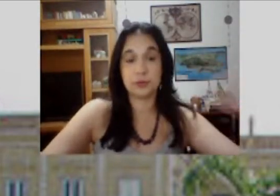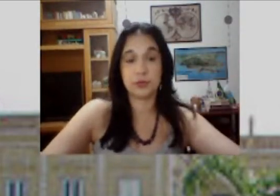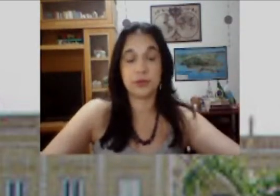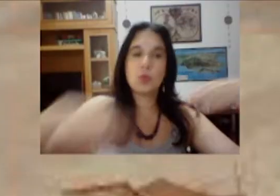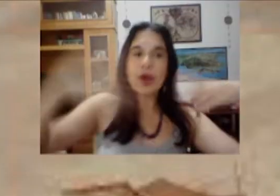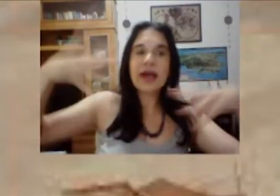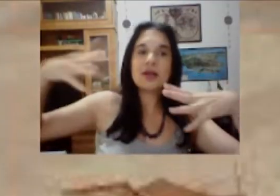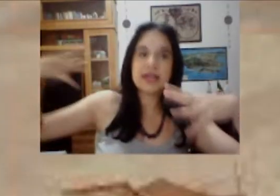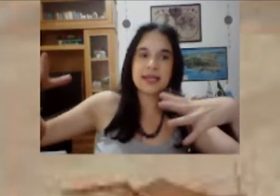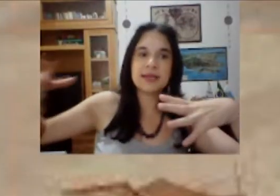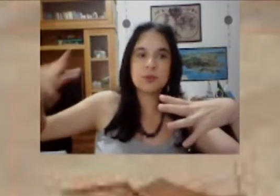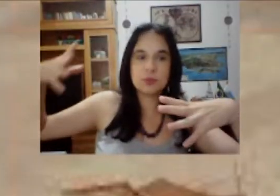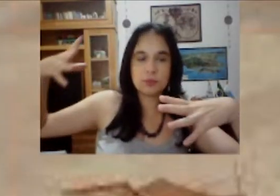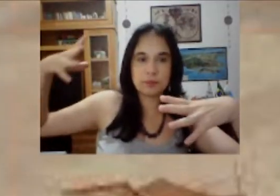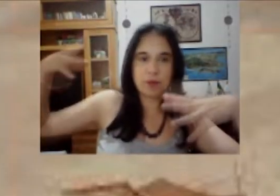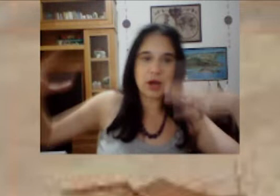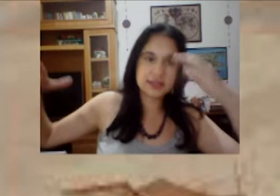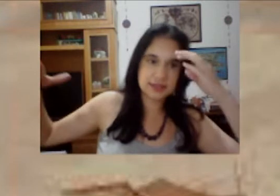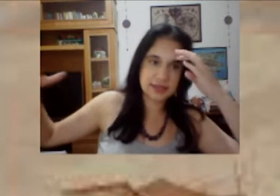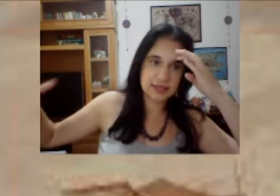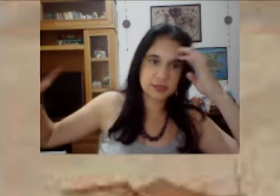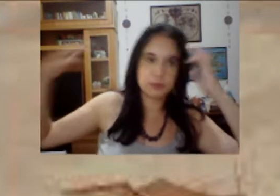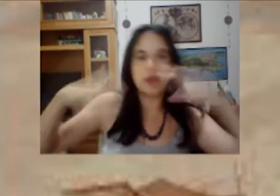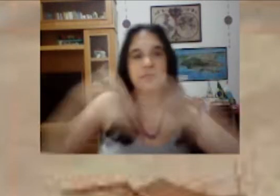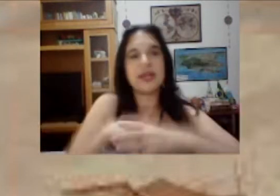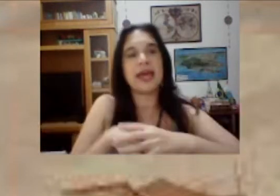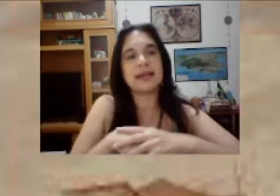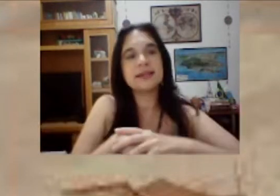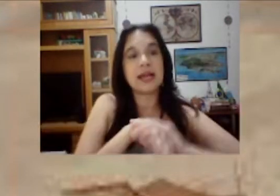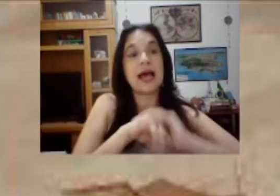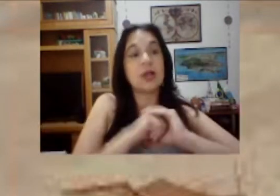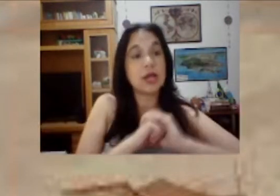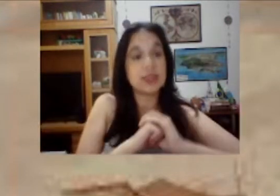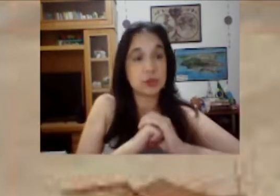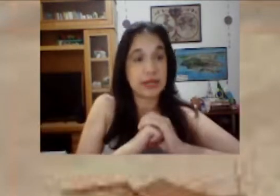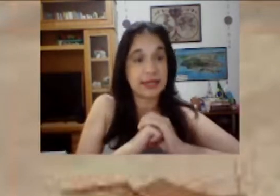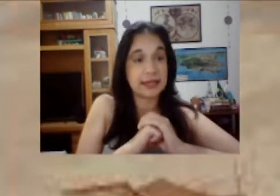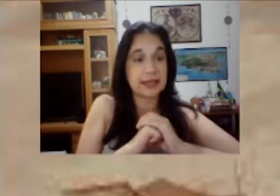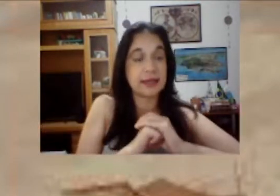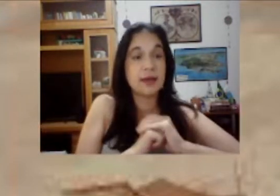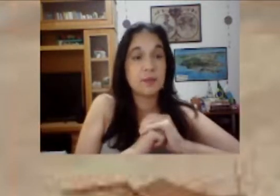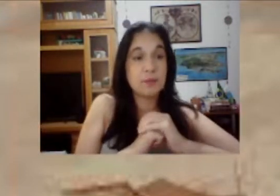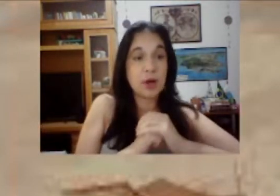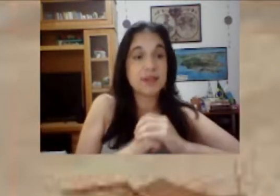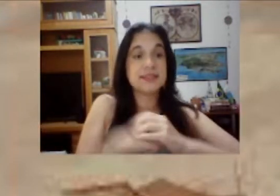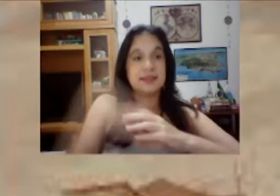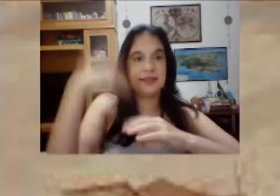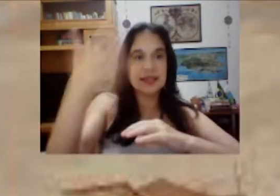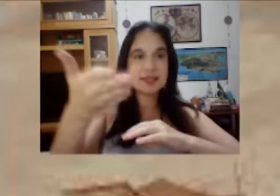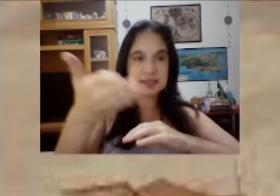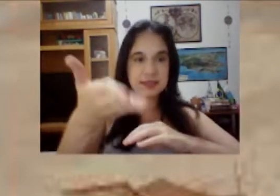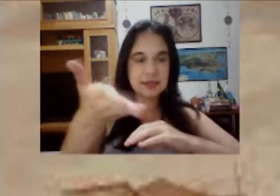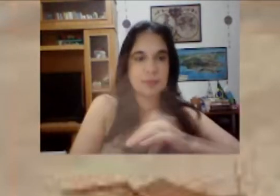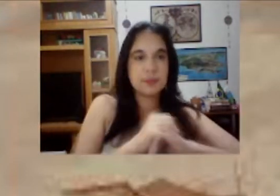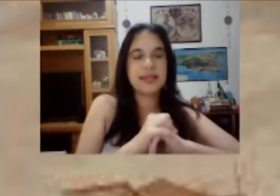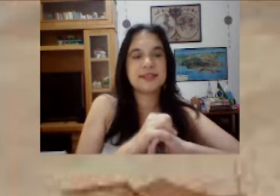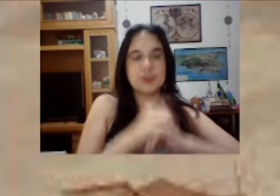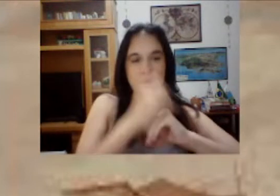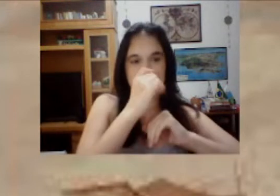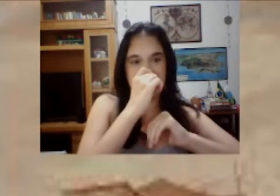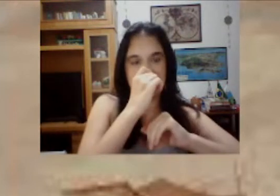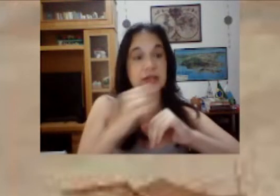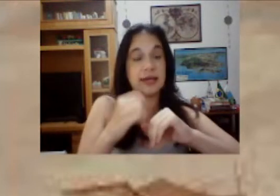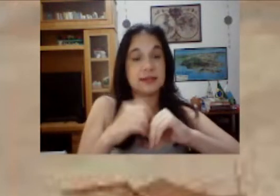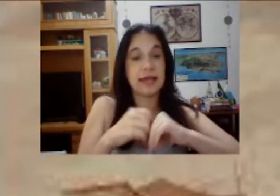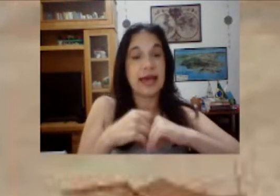growth of Rio. While he bought this plot of land, Carlota Joaquina bought this place